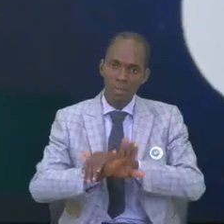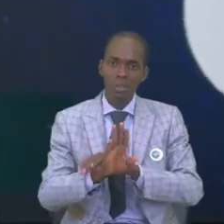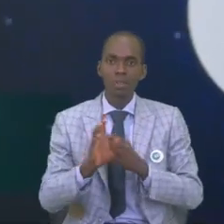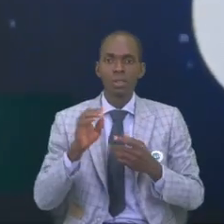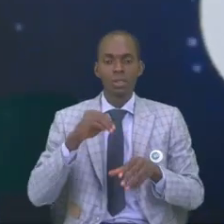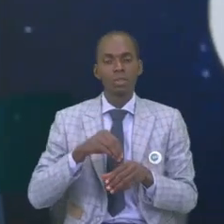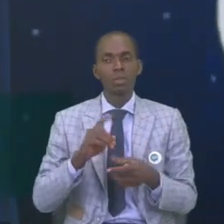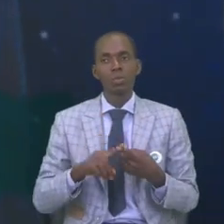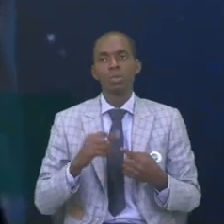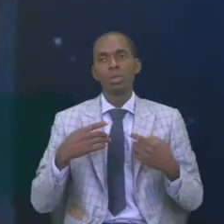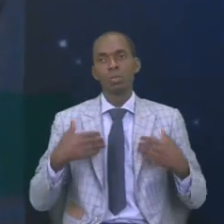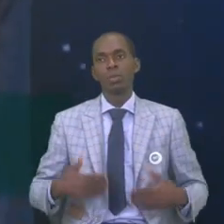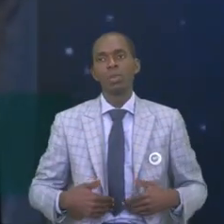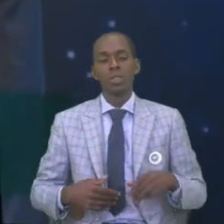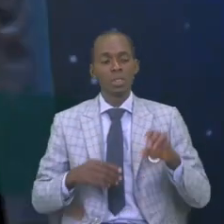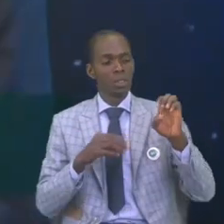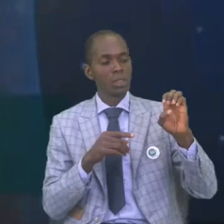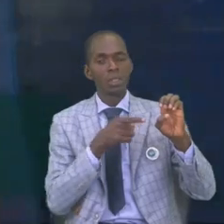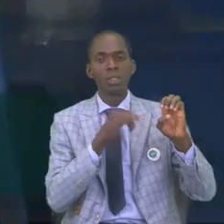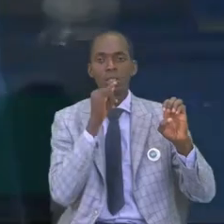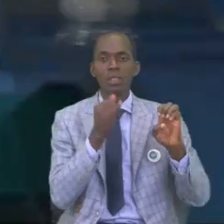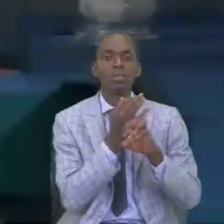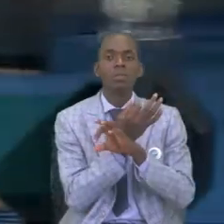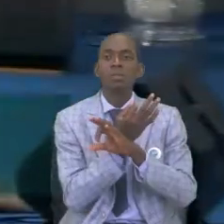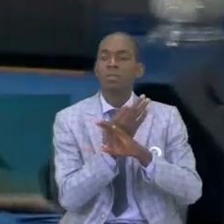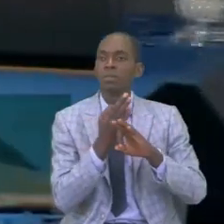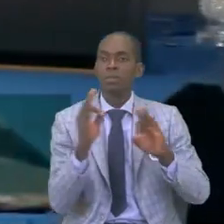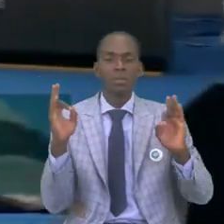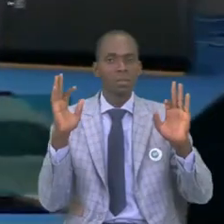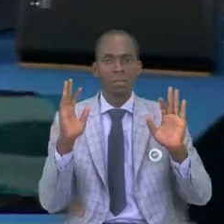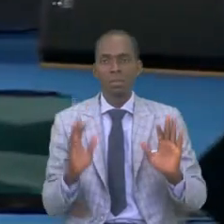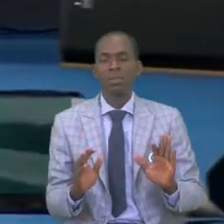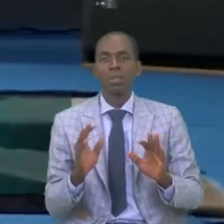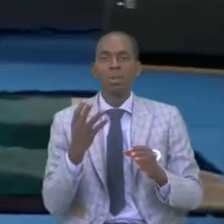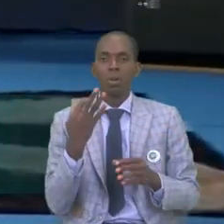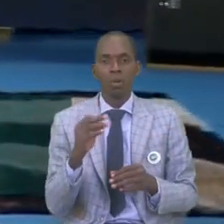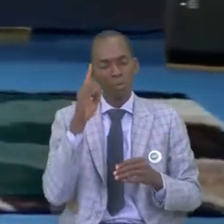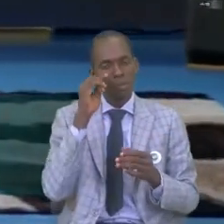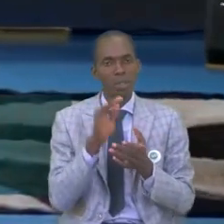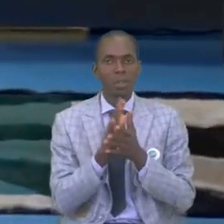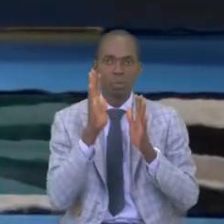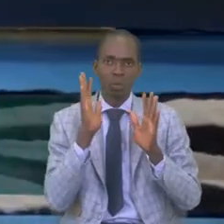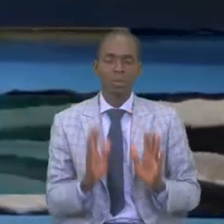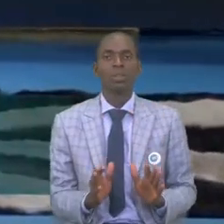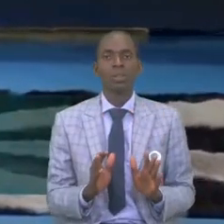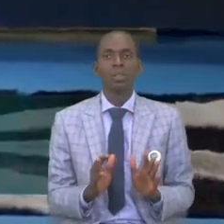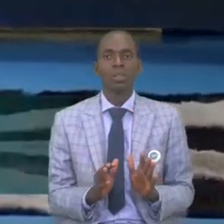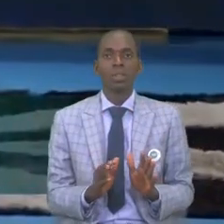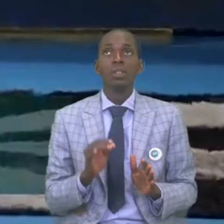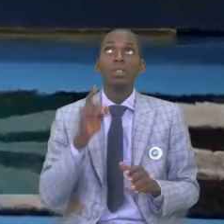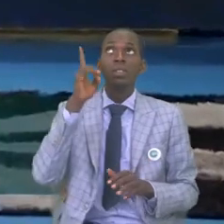is the emancipator of believers. You come to the Lord and he is the only